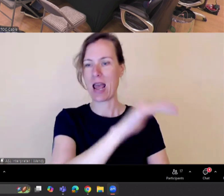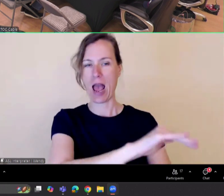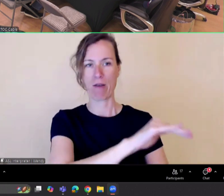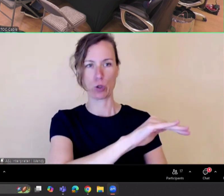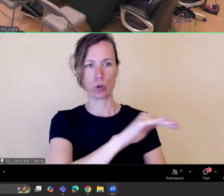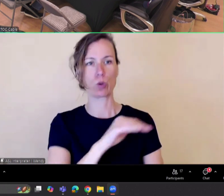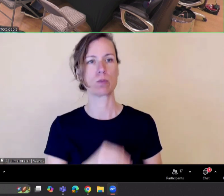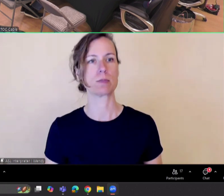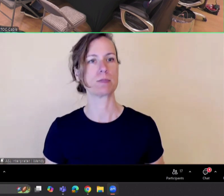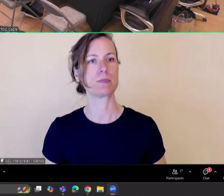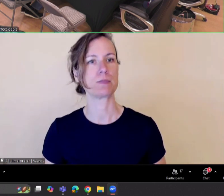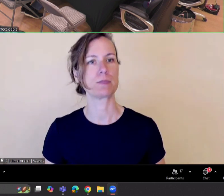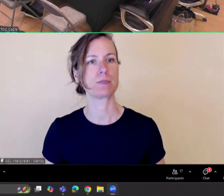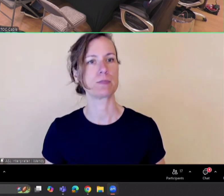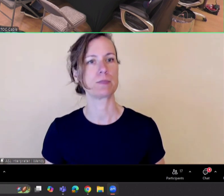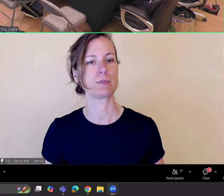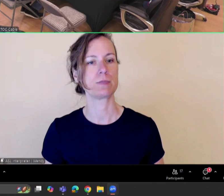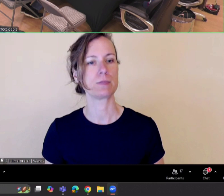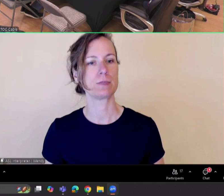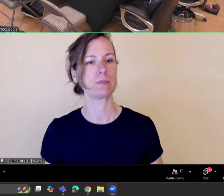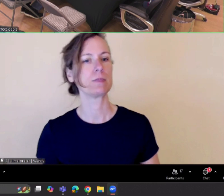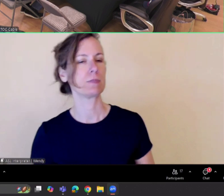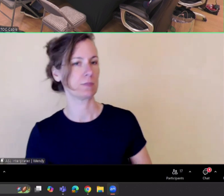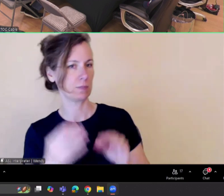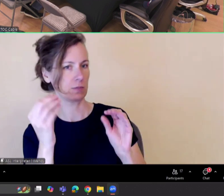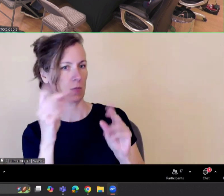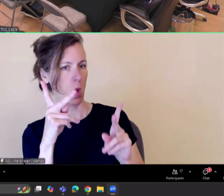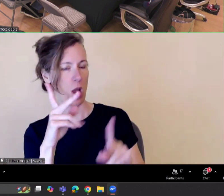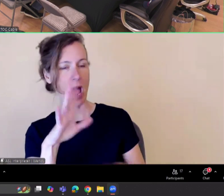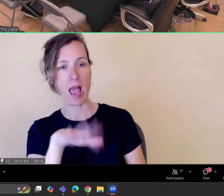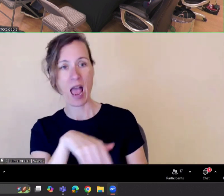All right. Any other residents